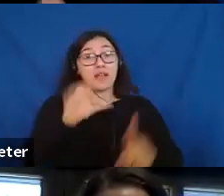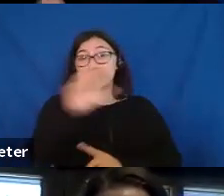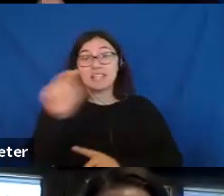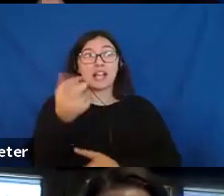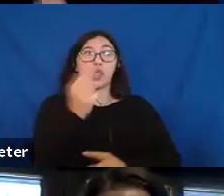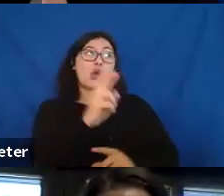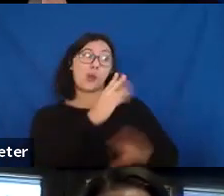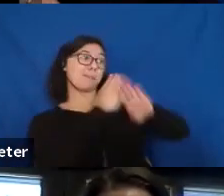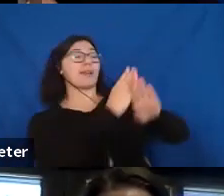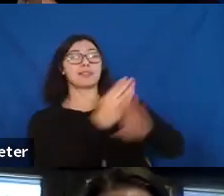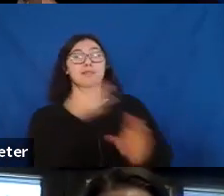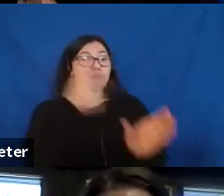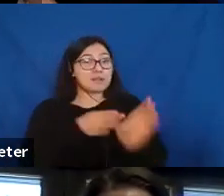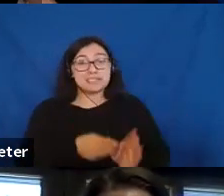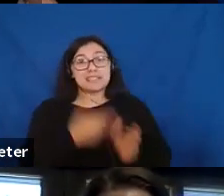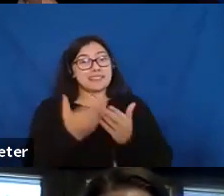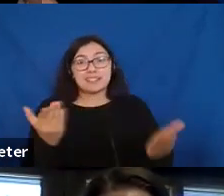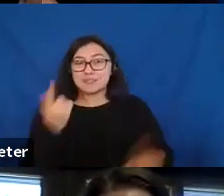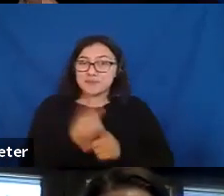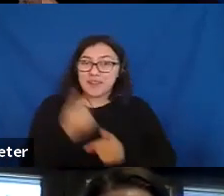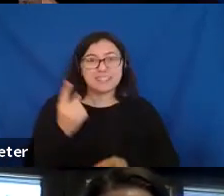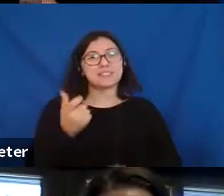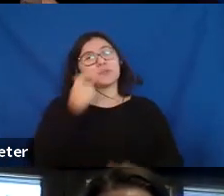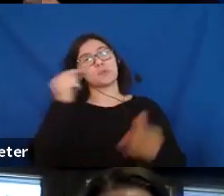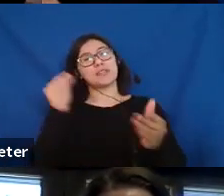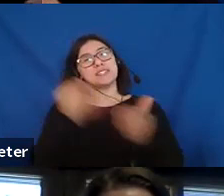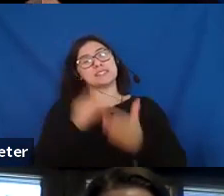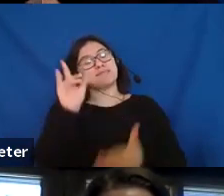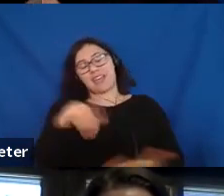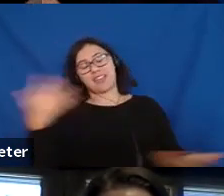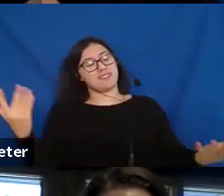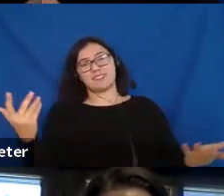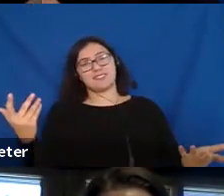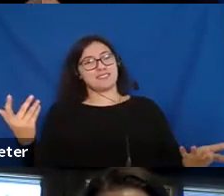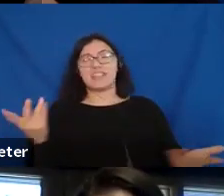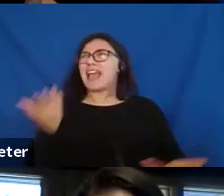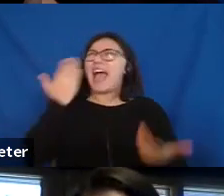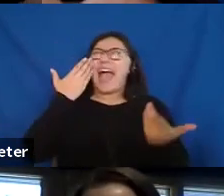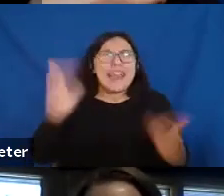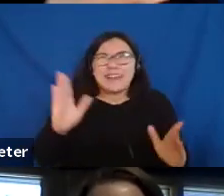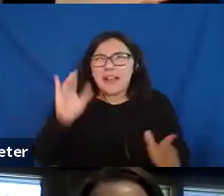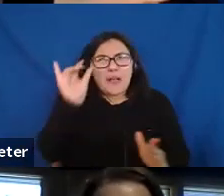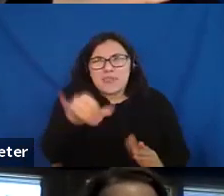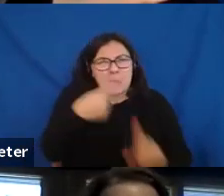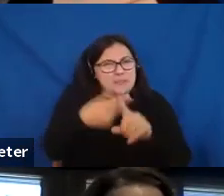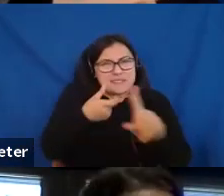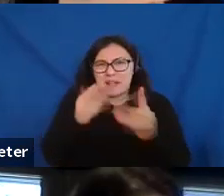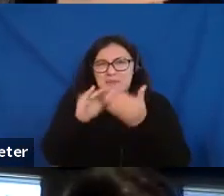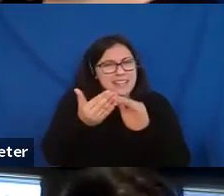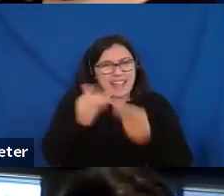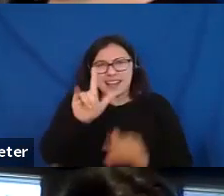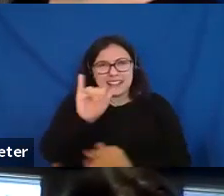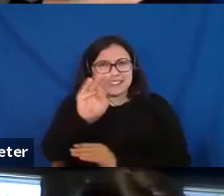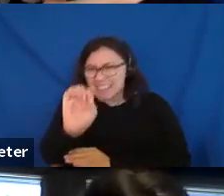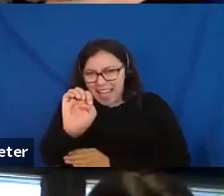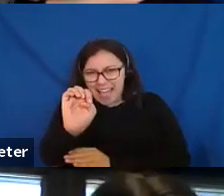exactly from participation, right? Isn't that interesting how racism works, right? You know, I didn't even know that it was from Lyme, Connecticut. And